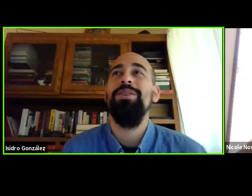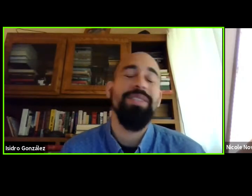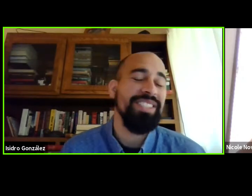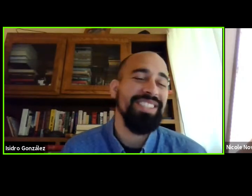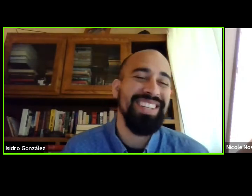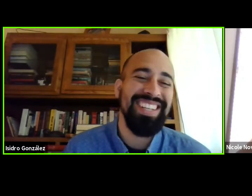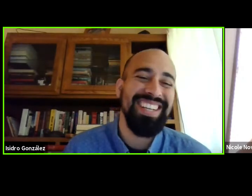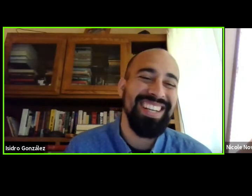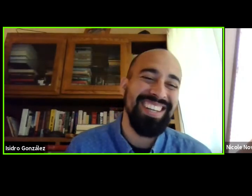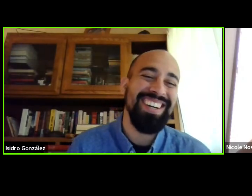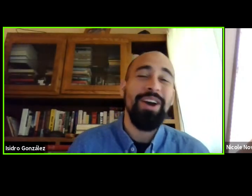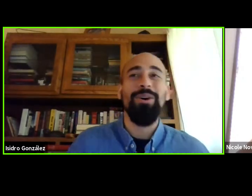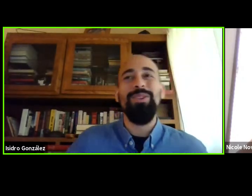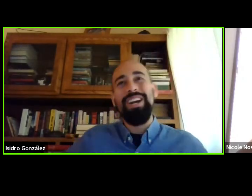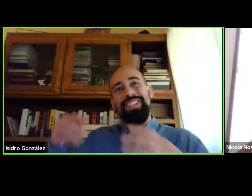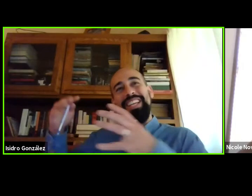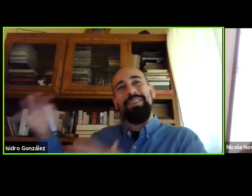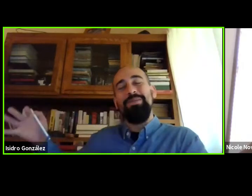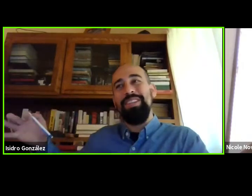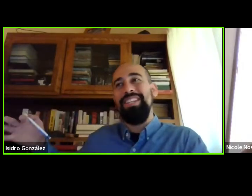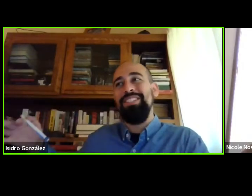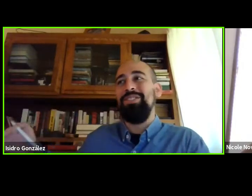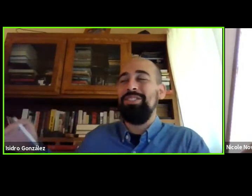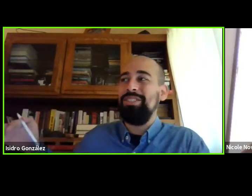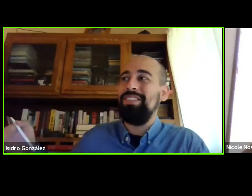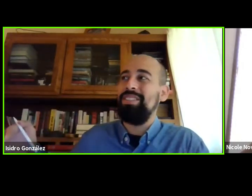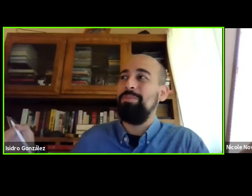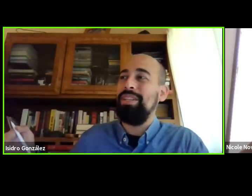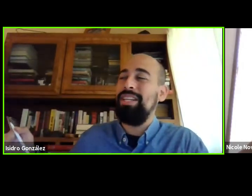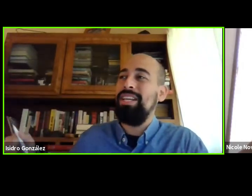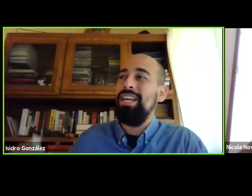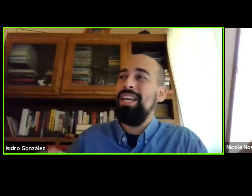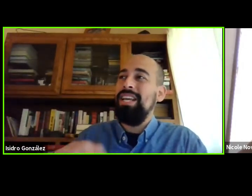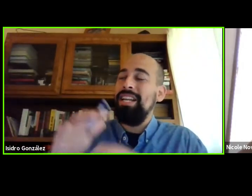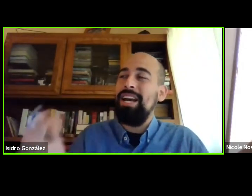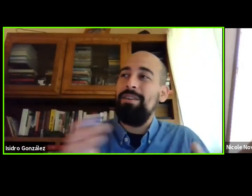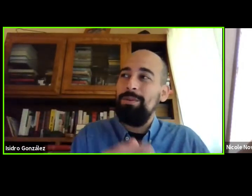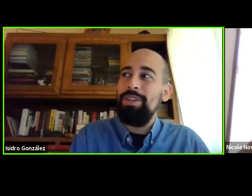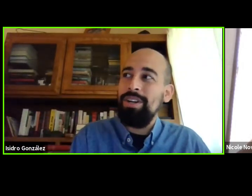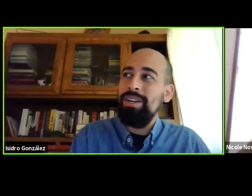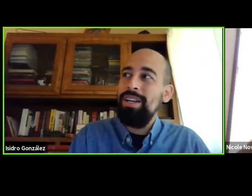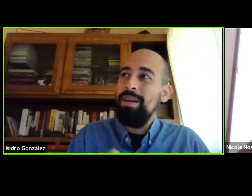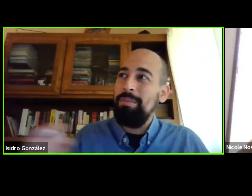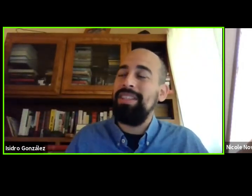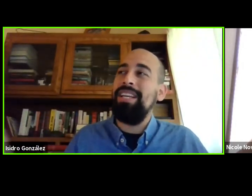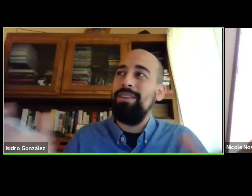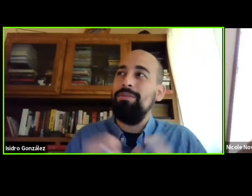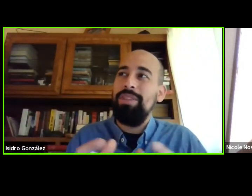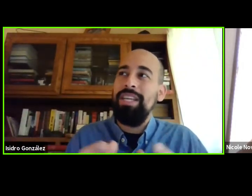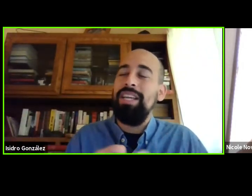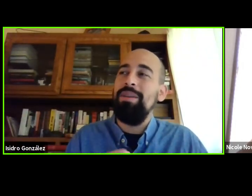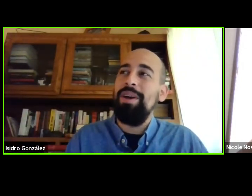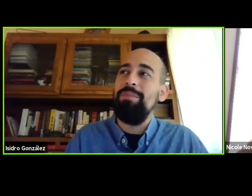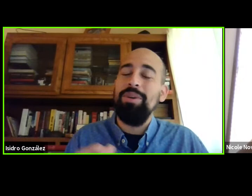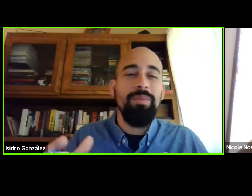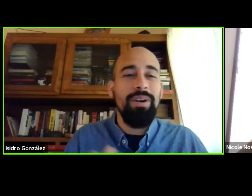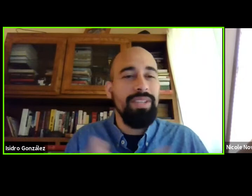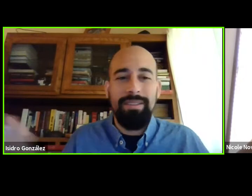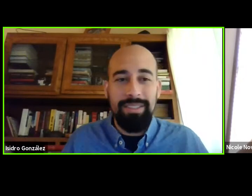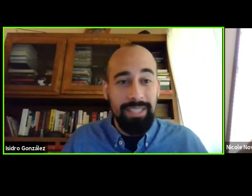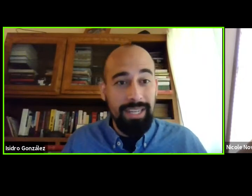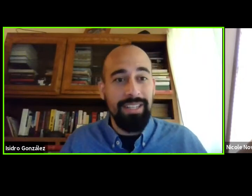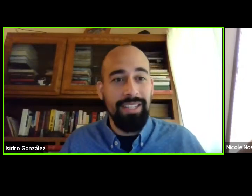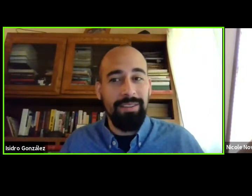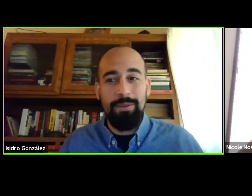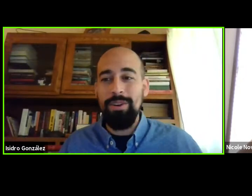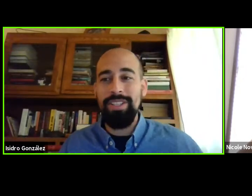i need to do this too although actually i came to the in this interested disability not with her but then thinking about her book more i was